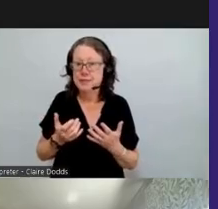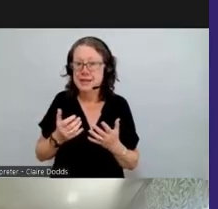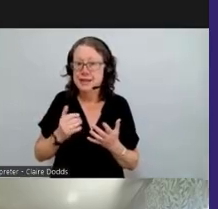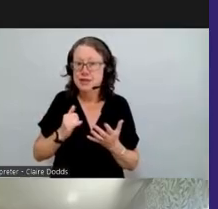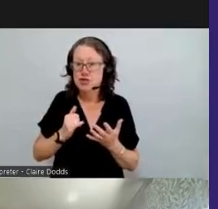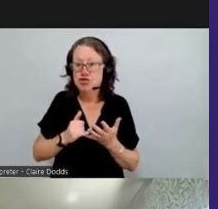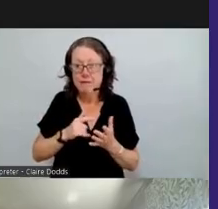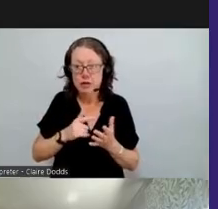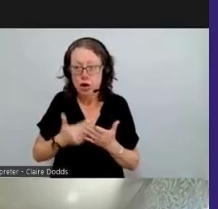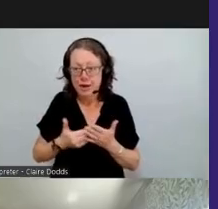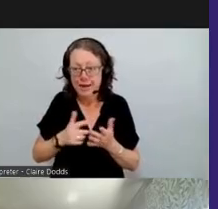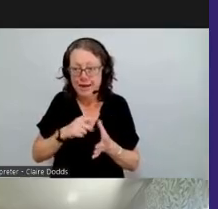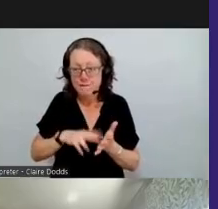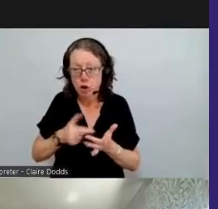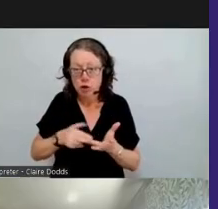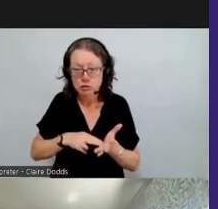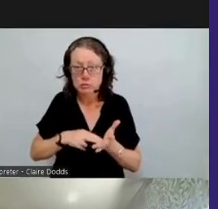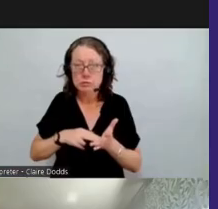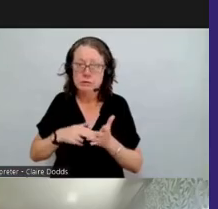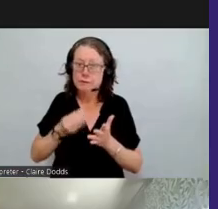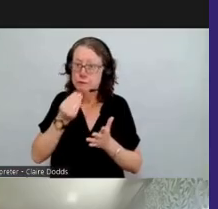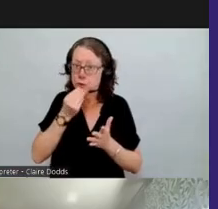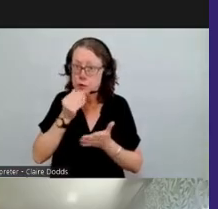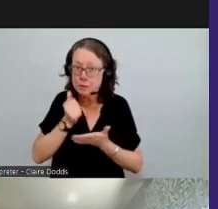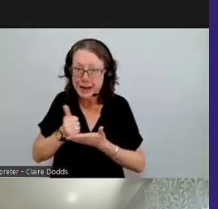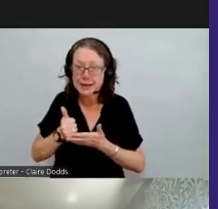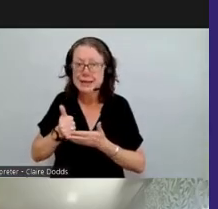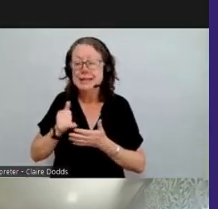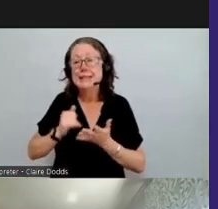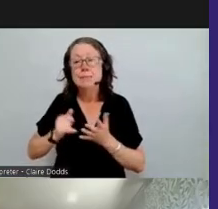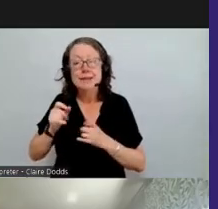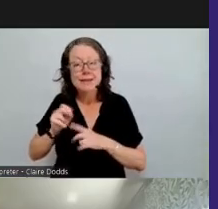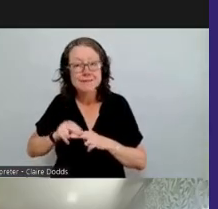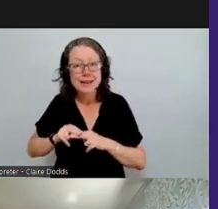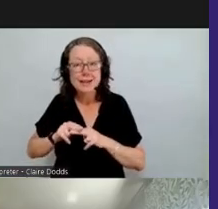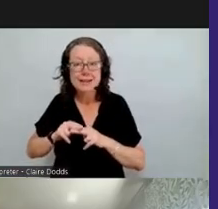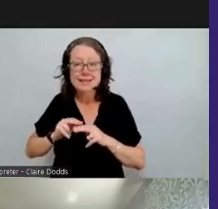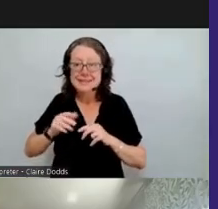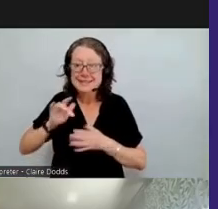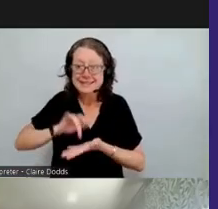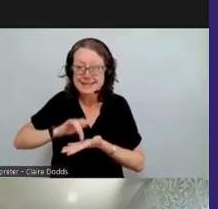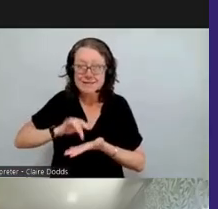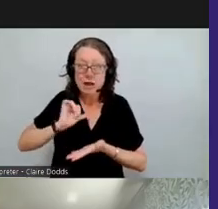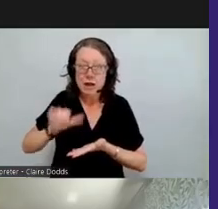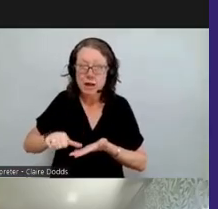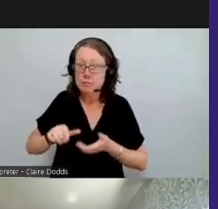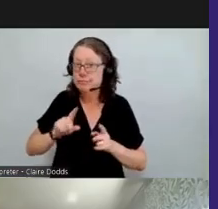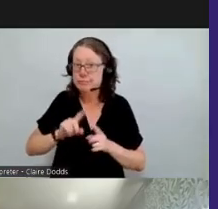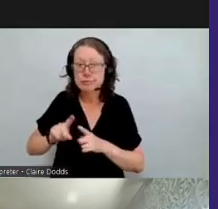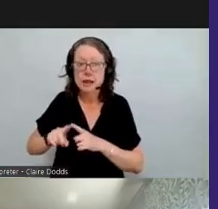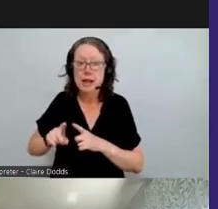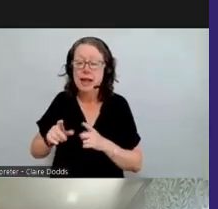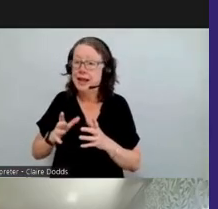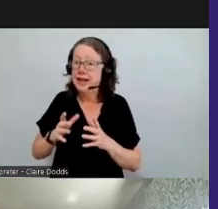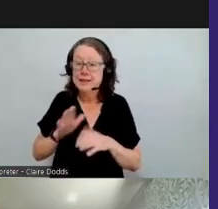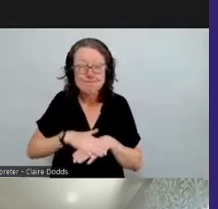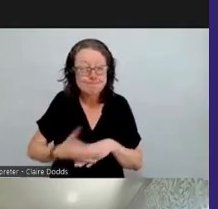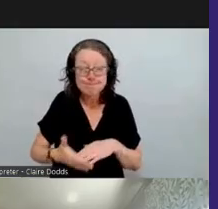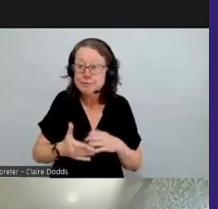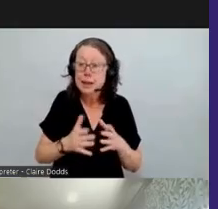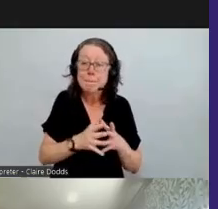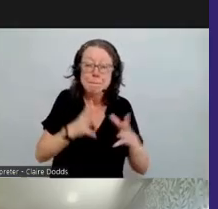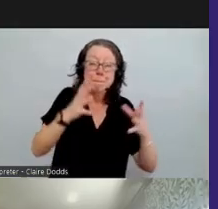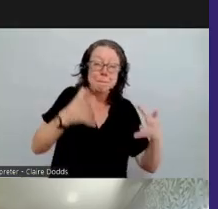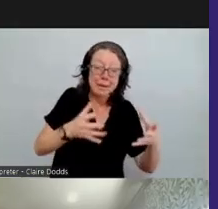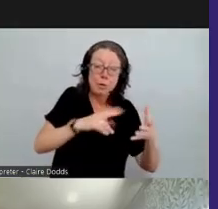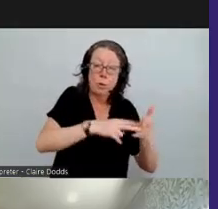small, many of whom have no connection to reading or it's not a focus of their activities, but recognise the importance of the campaign